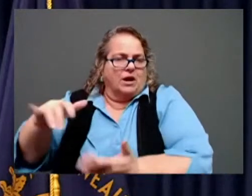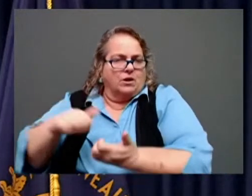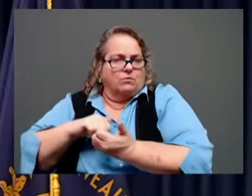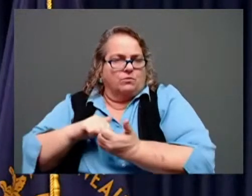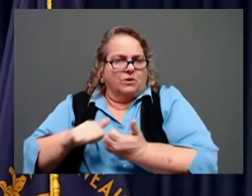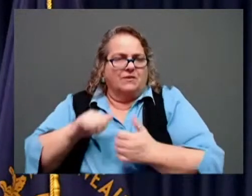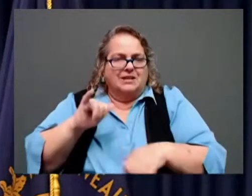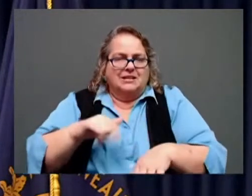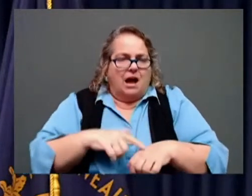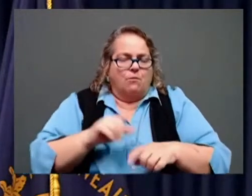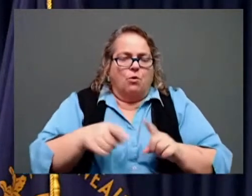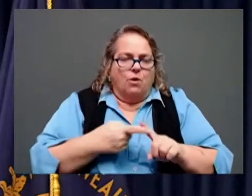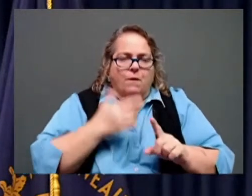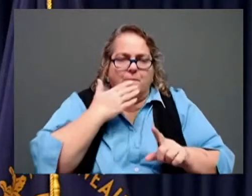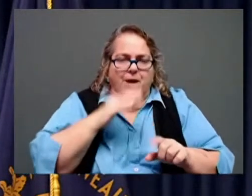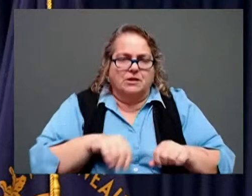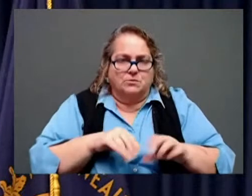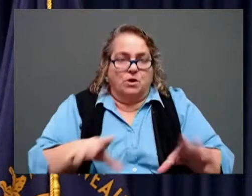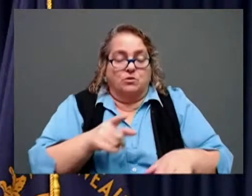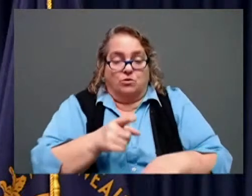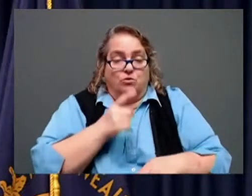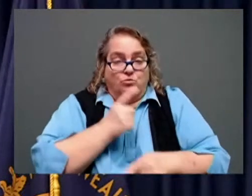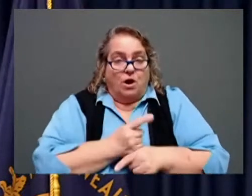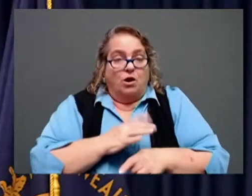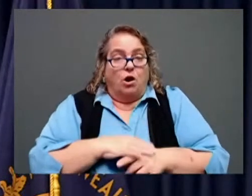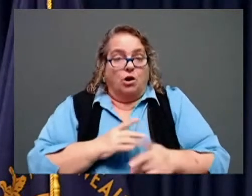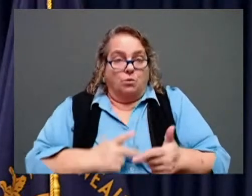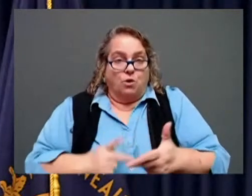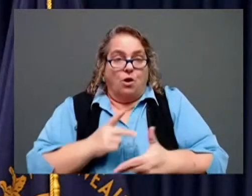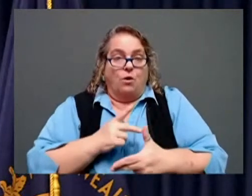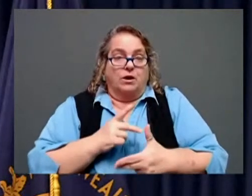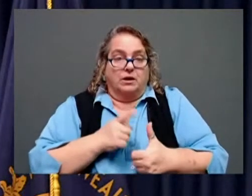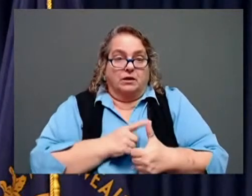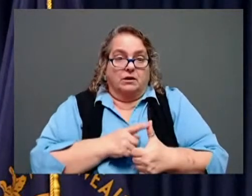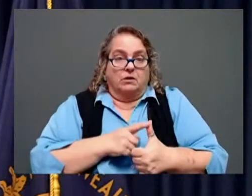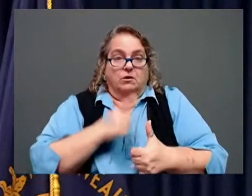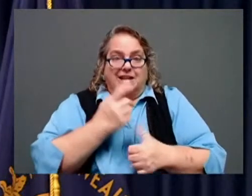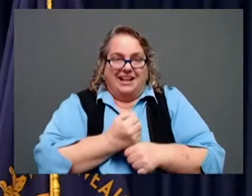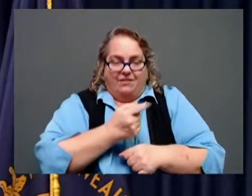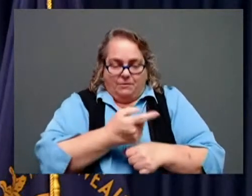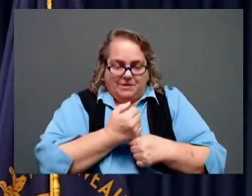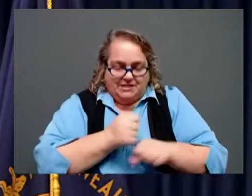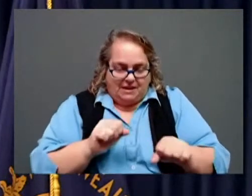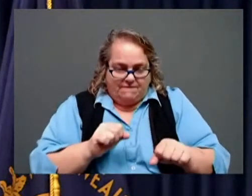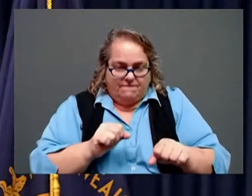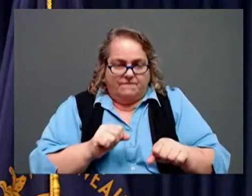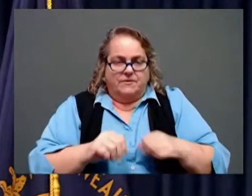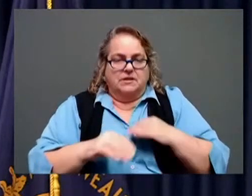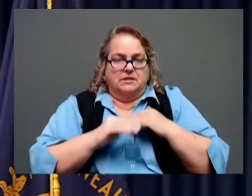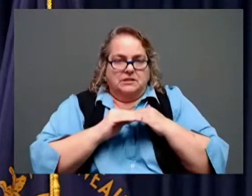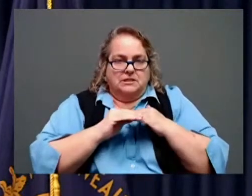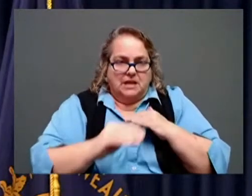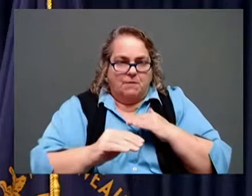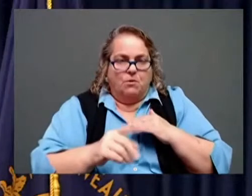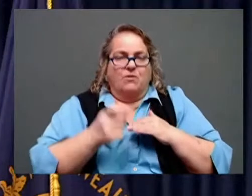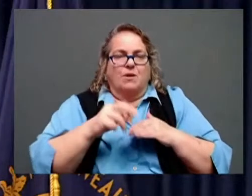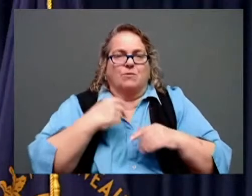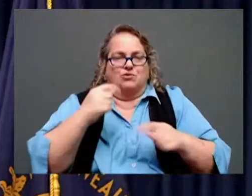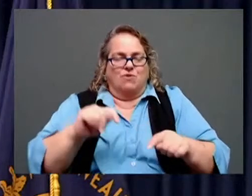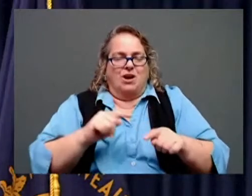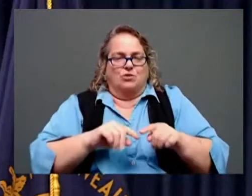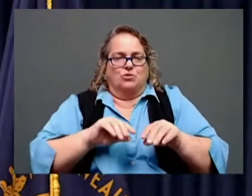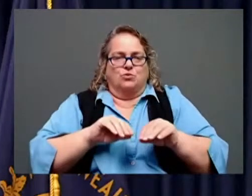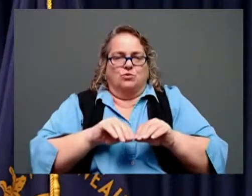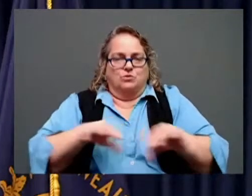spread. But you're absolutely right on the priority. Number one, we get them safe and we get them stable. And then we try to get them in the best